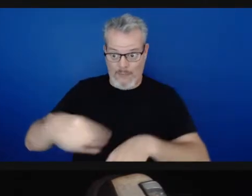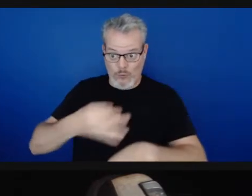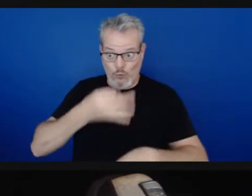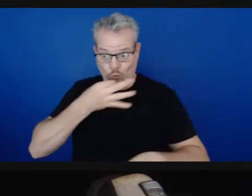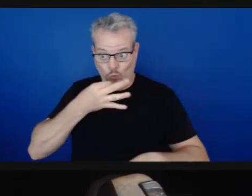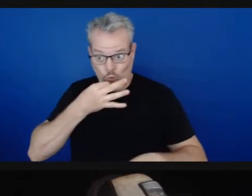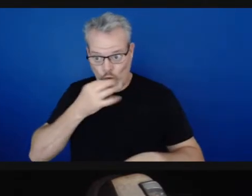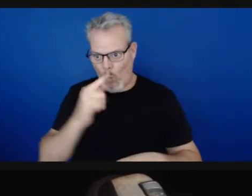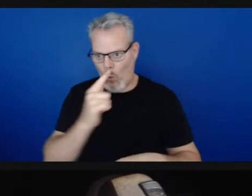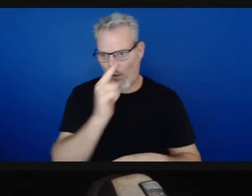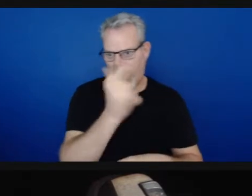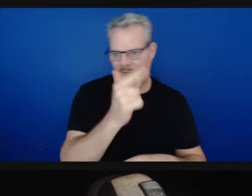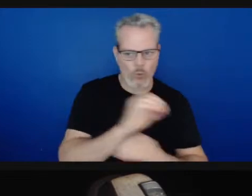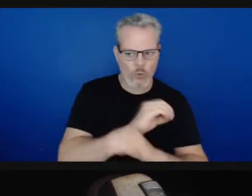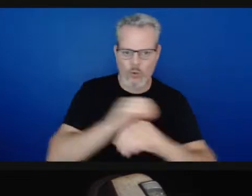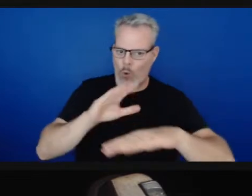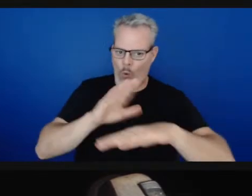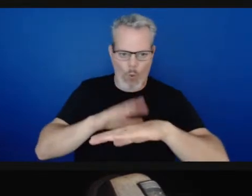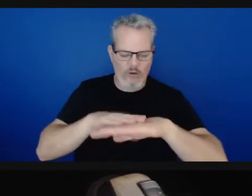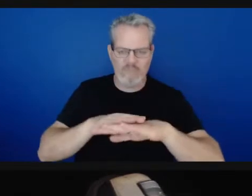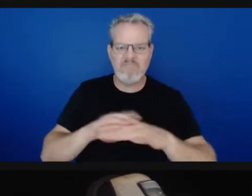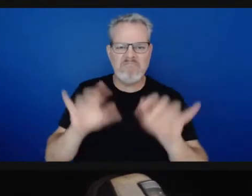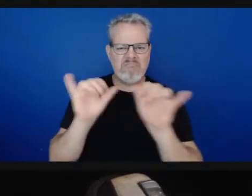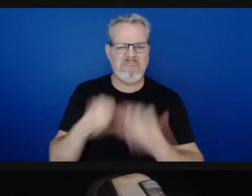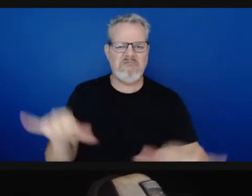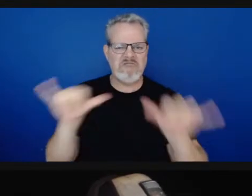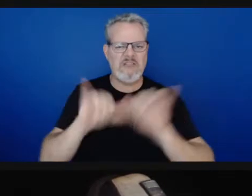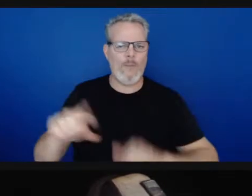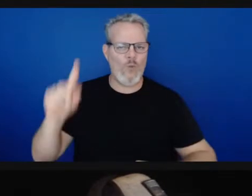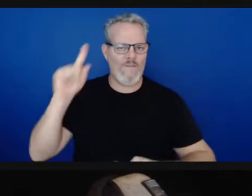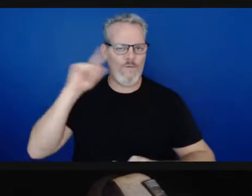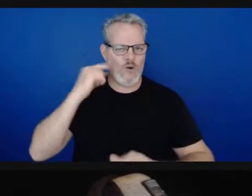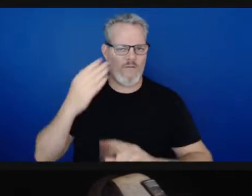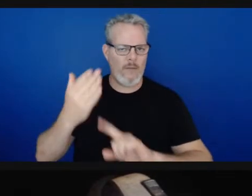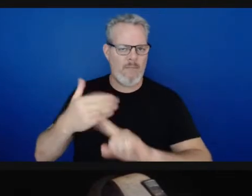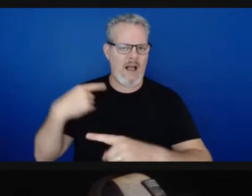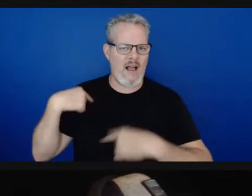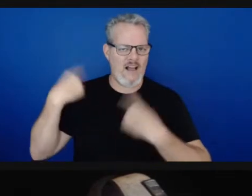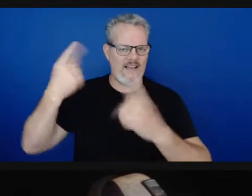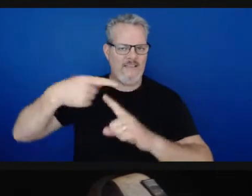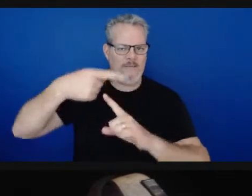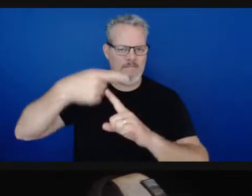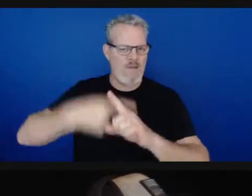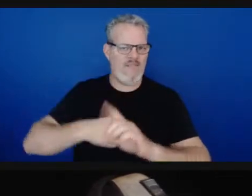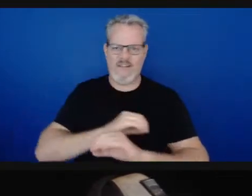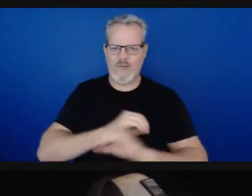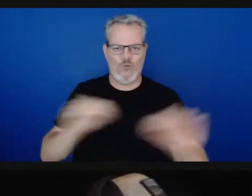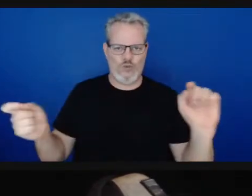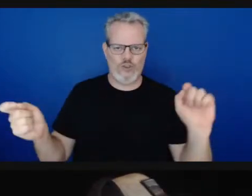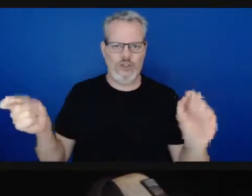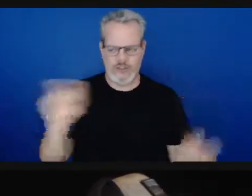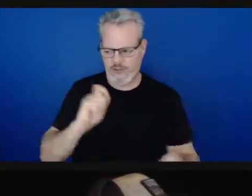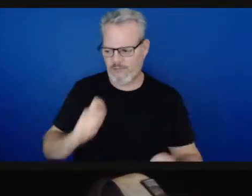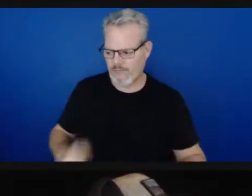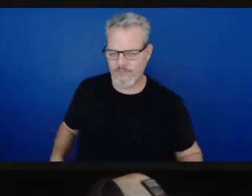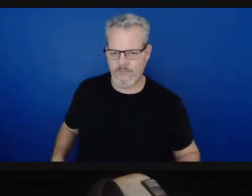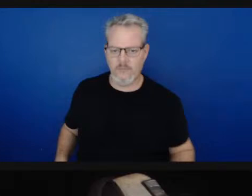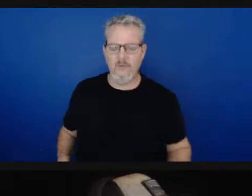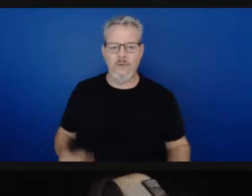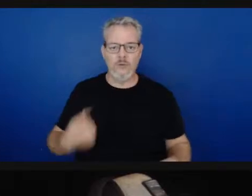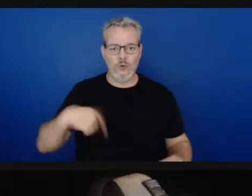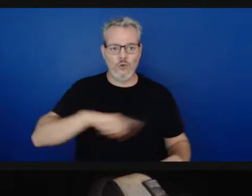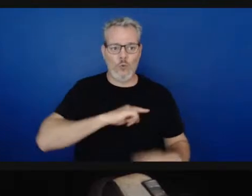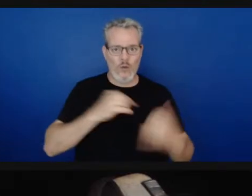warning. That's the same as we've heard for most of the last month, a little longer, in fact, and that hasn't changed. So we